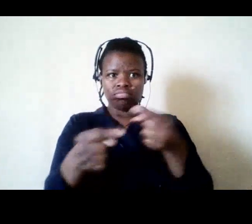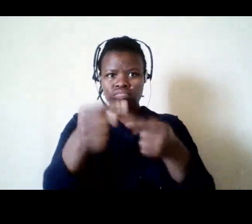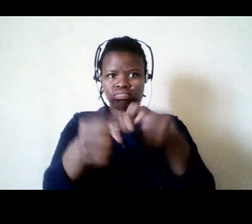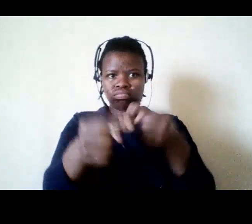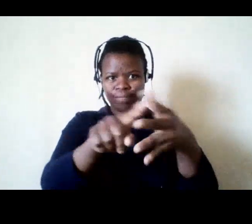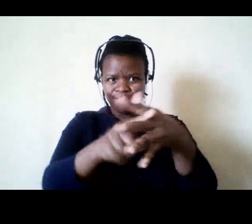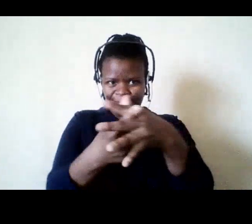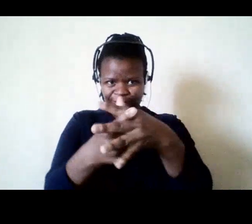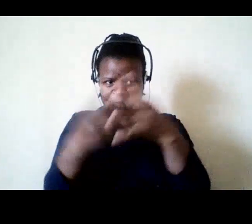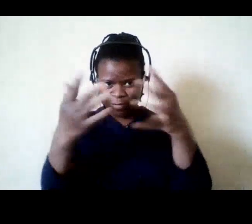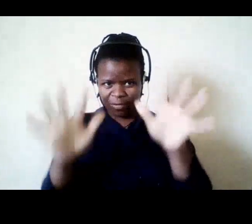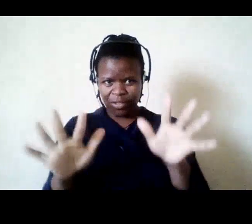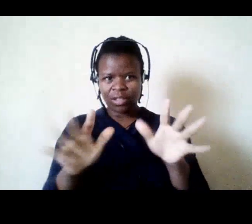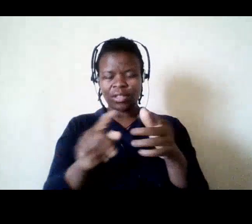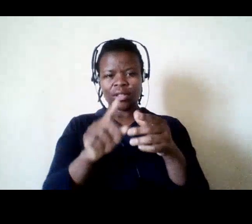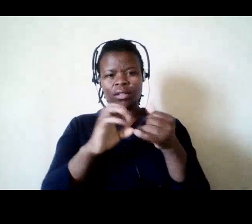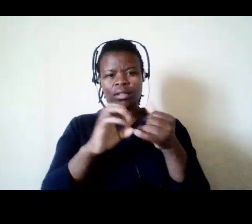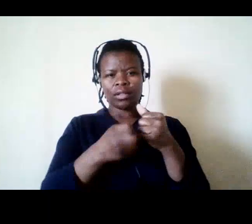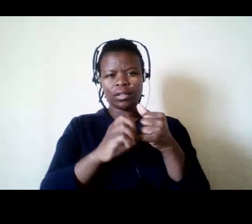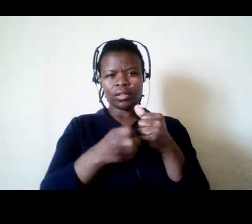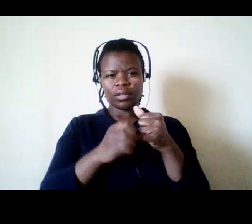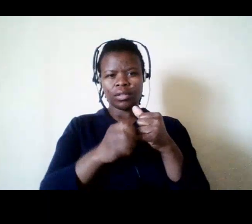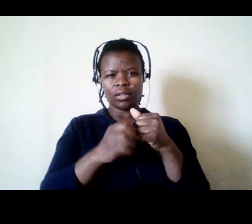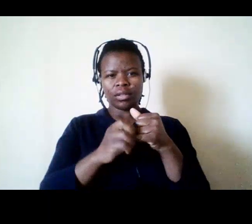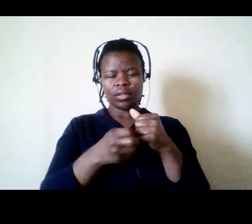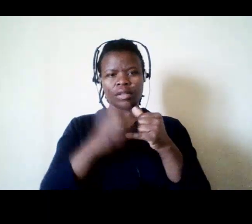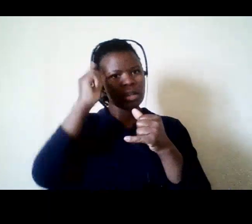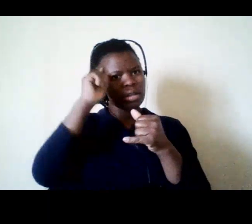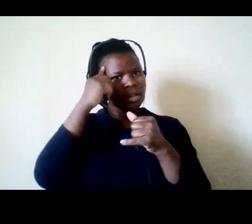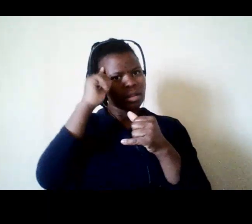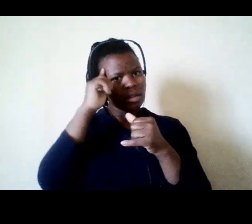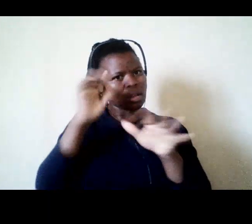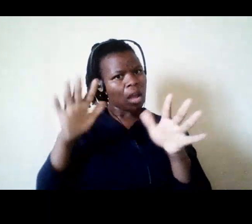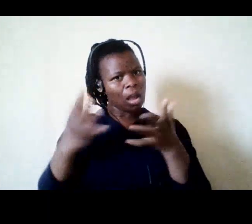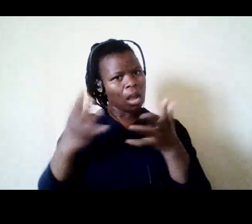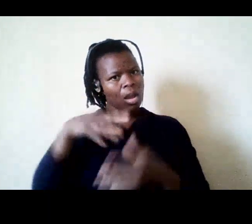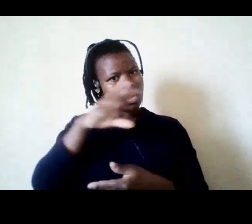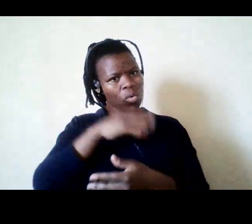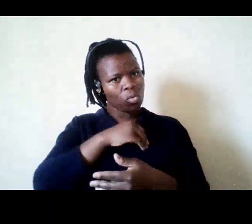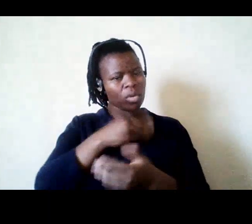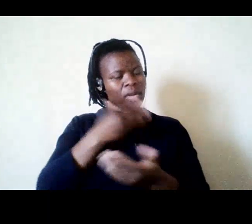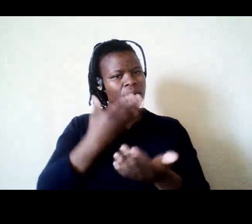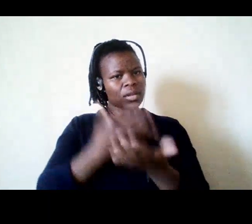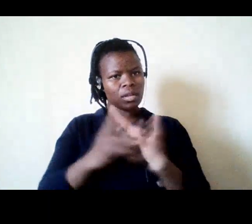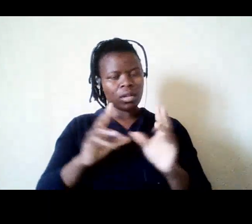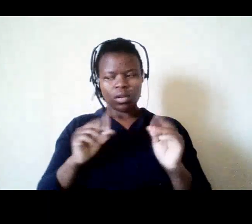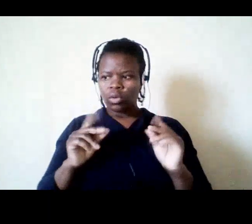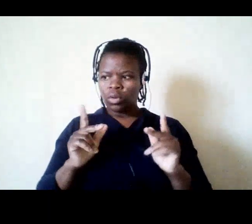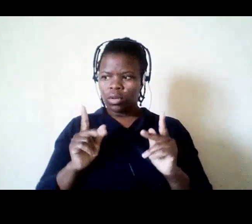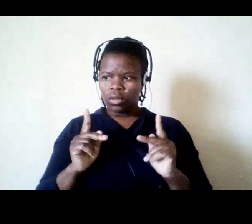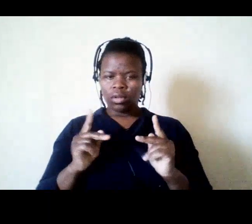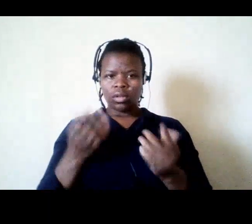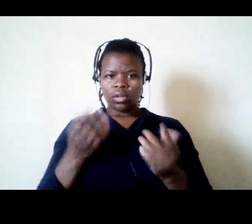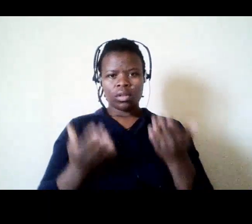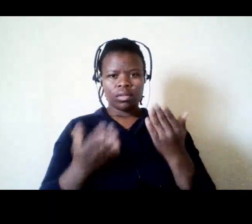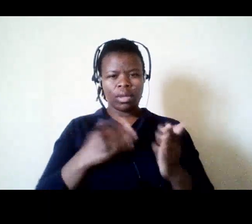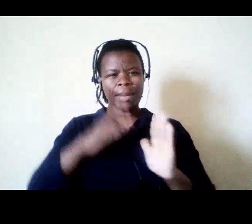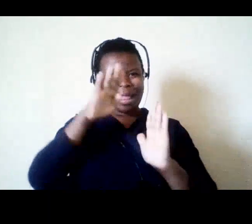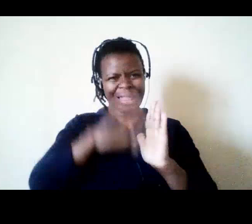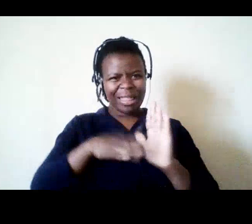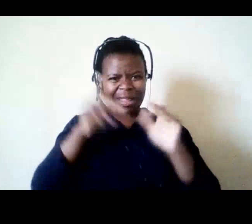trying to, like, I was thinking of how we could conceptualize the lack of awareness